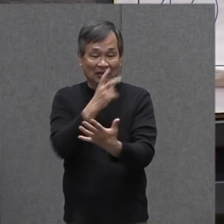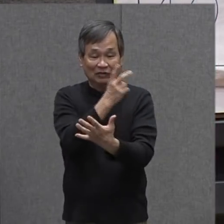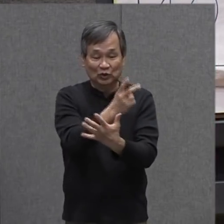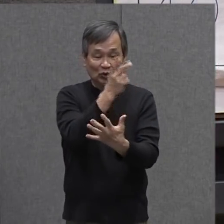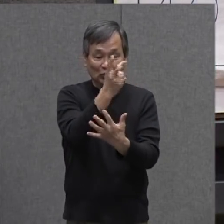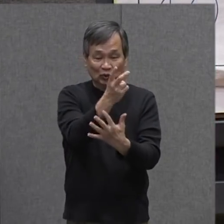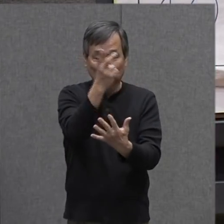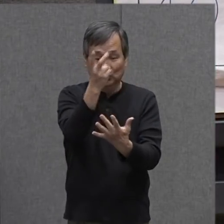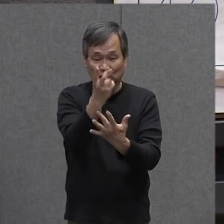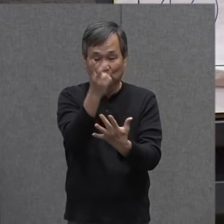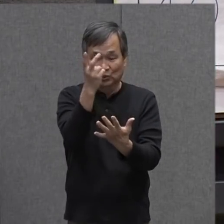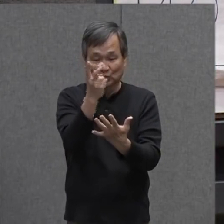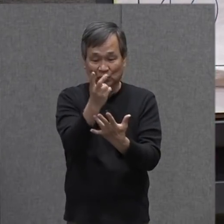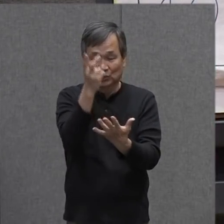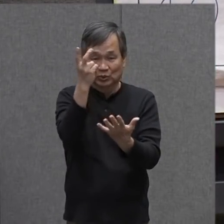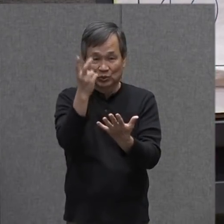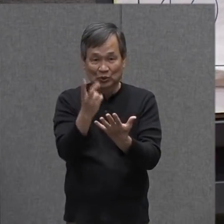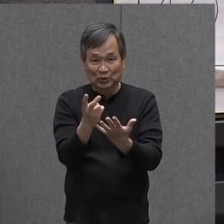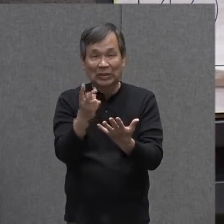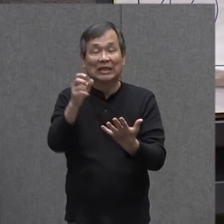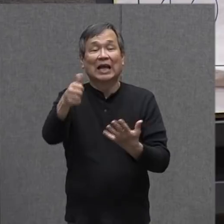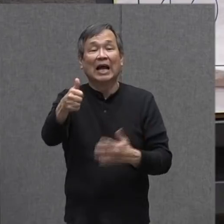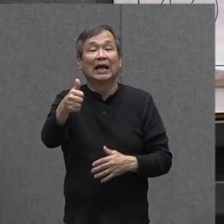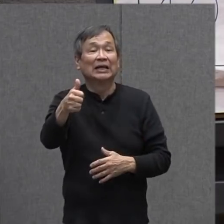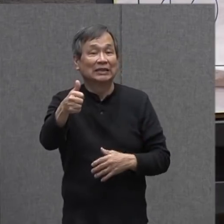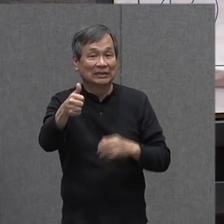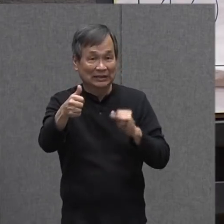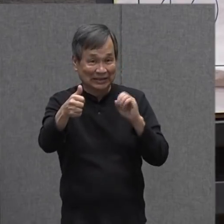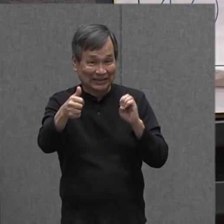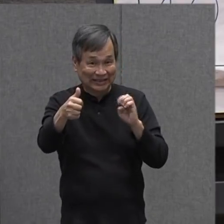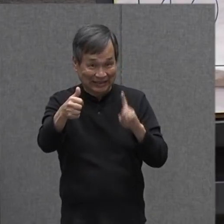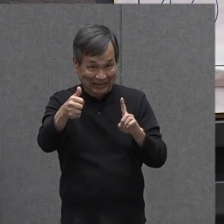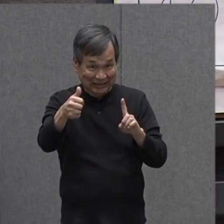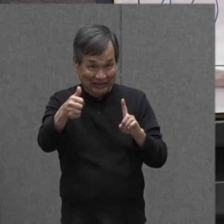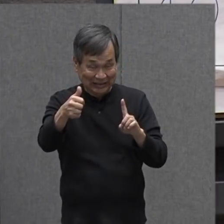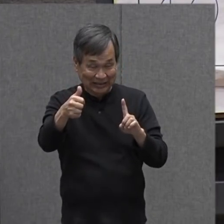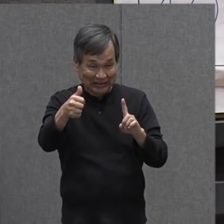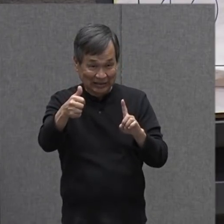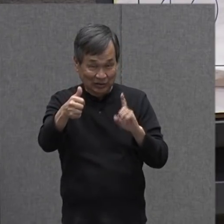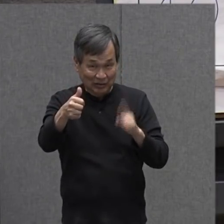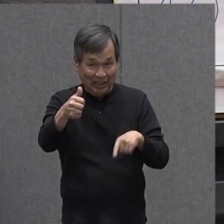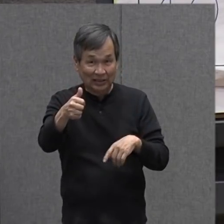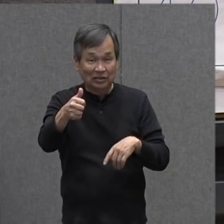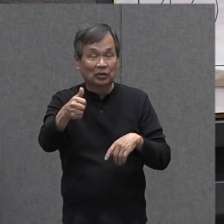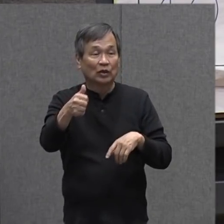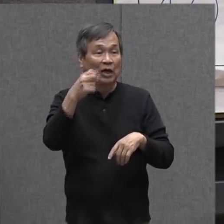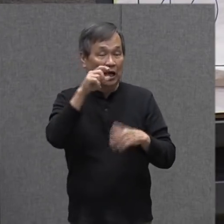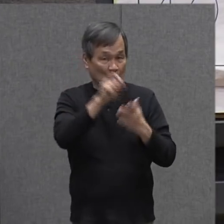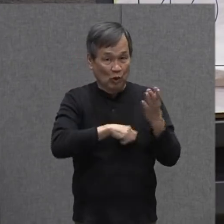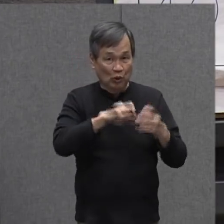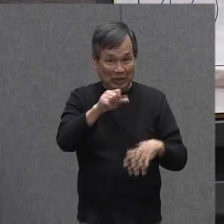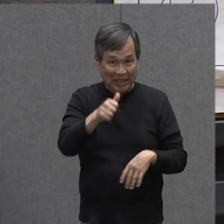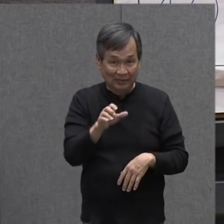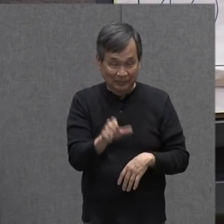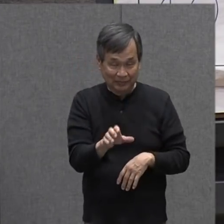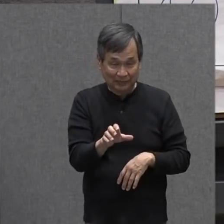a tweet at home with APS, or you can actually send in some more ideas at your